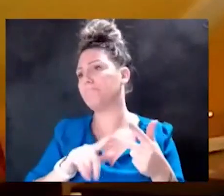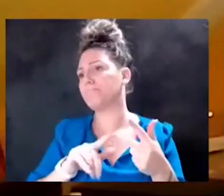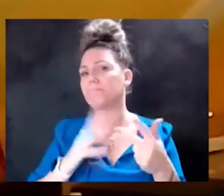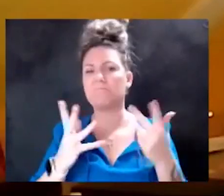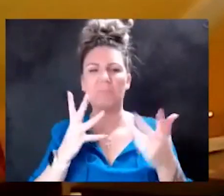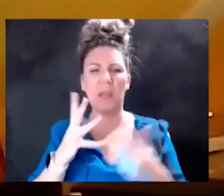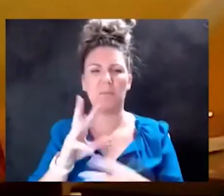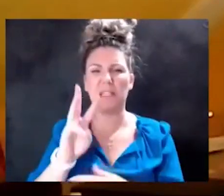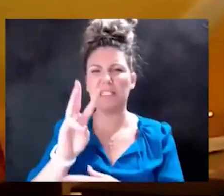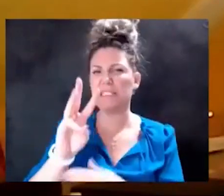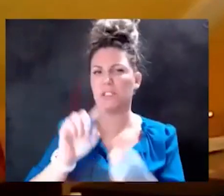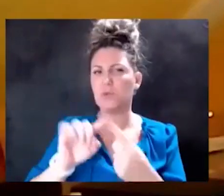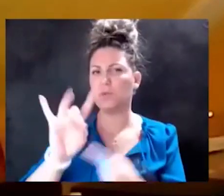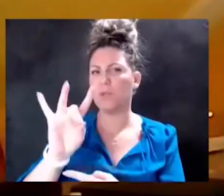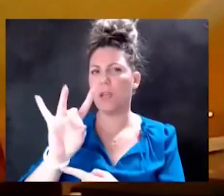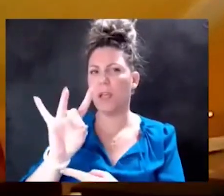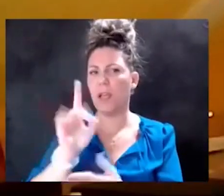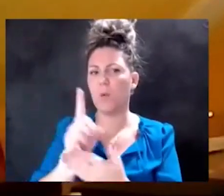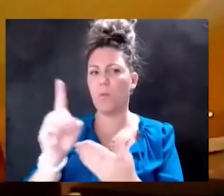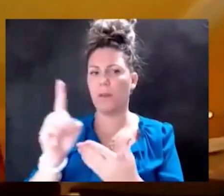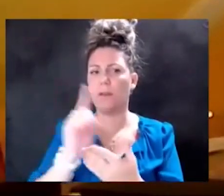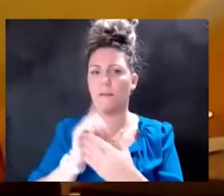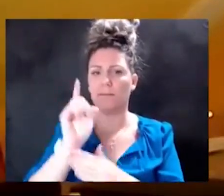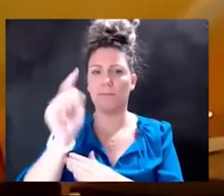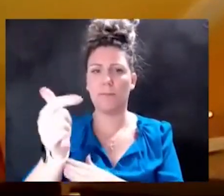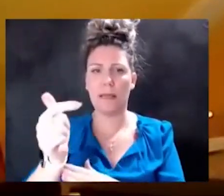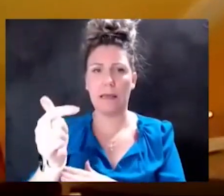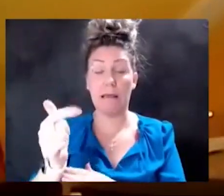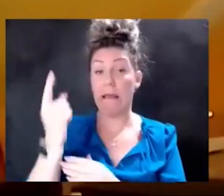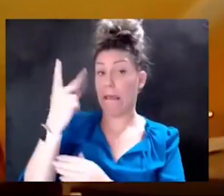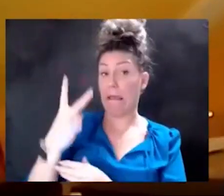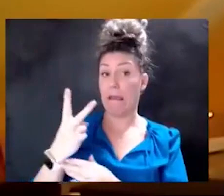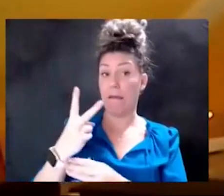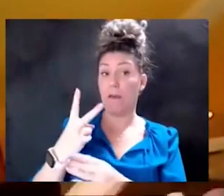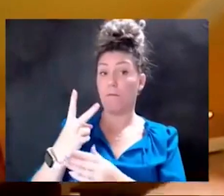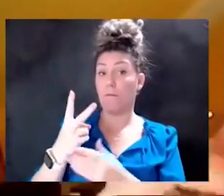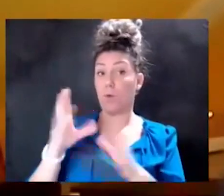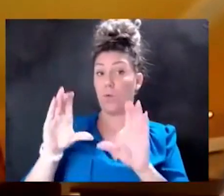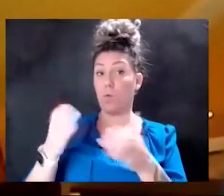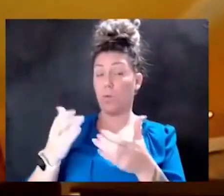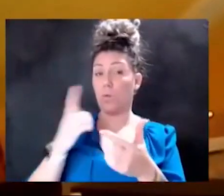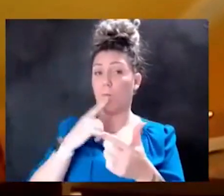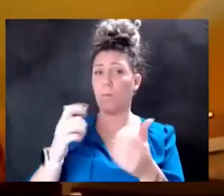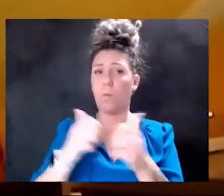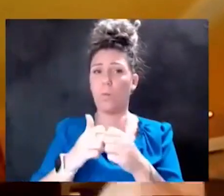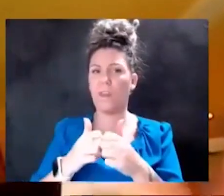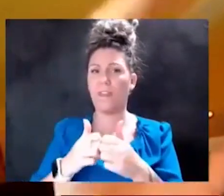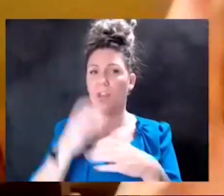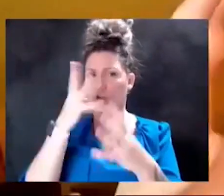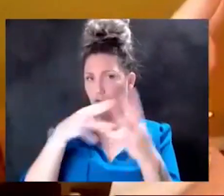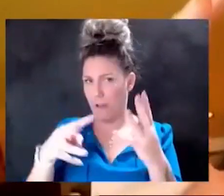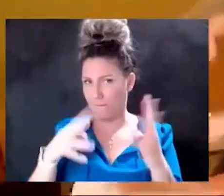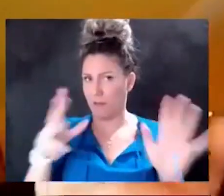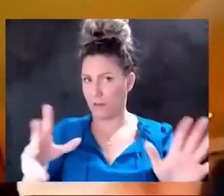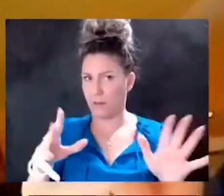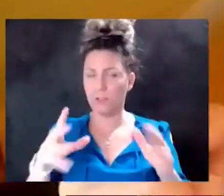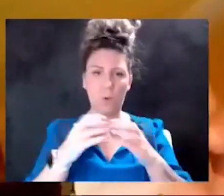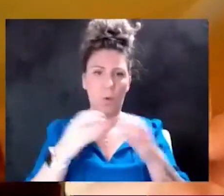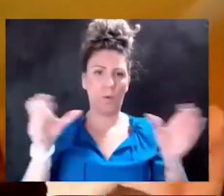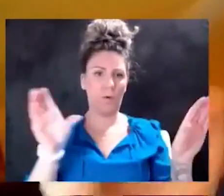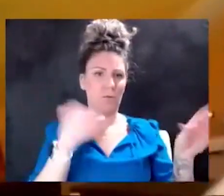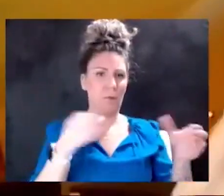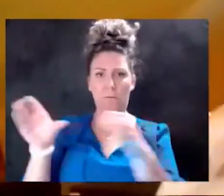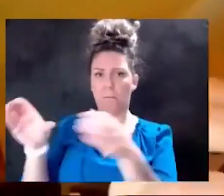6 or 8 weeks in, half of the group got the same survey questions, but just with this infographic, and you've probably seen it, but it's like 2 people talking